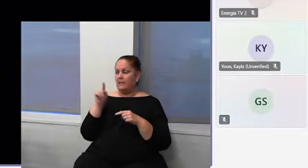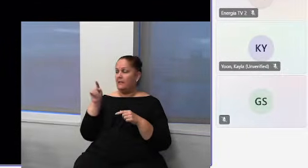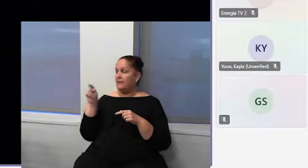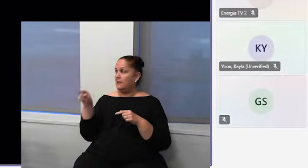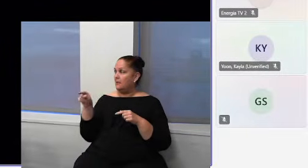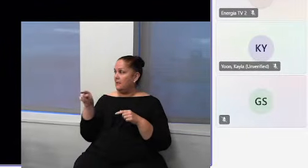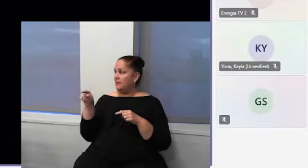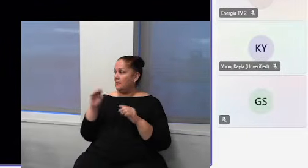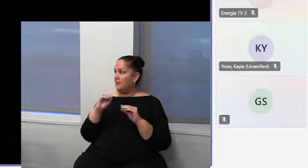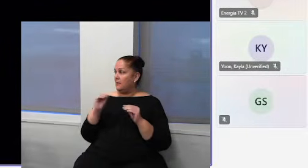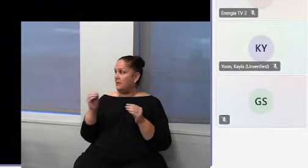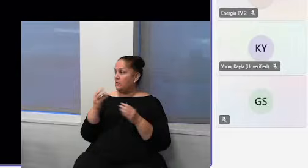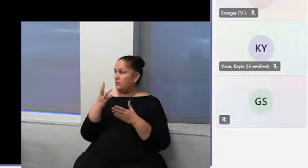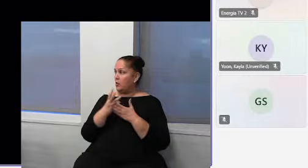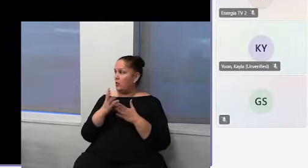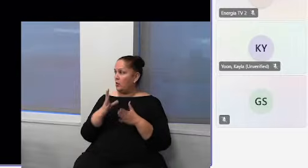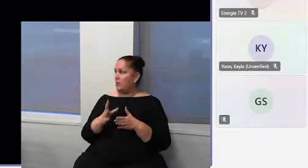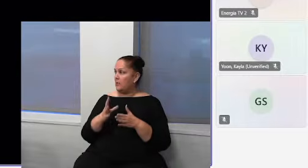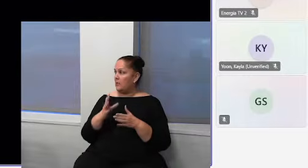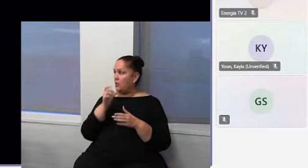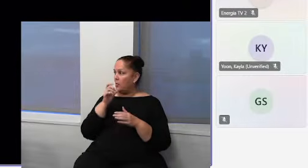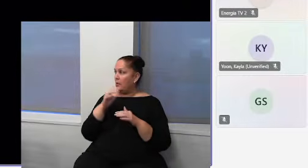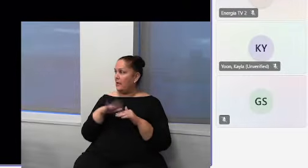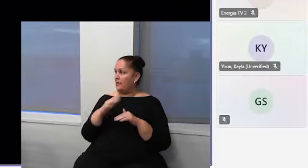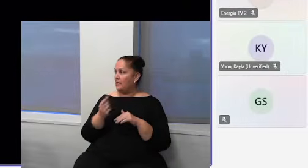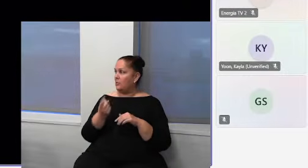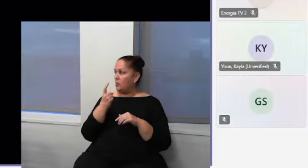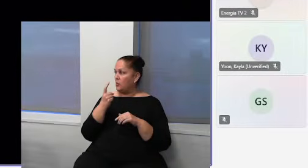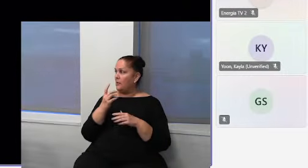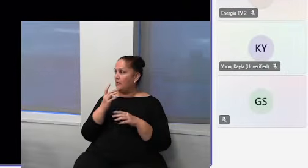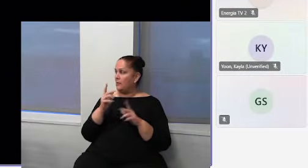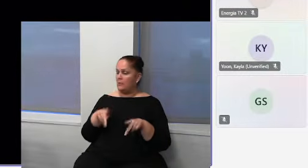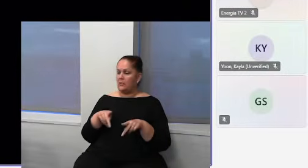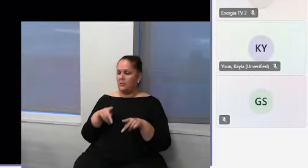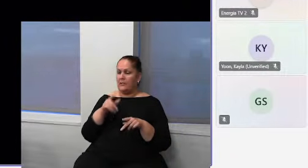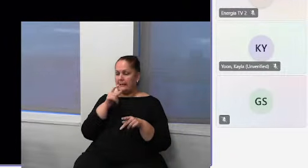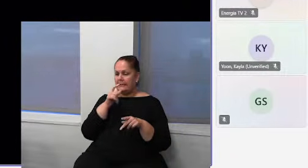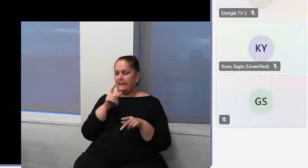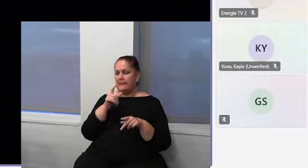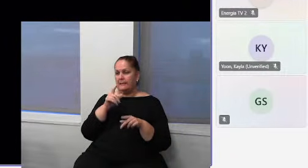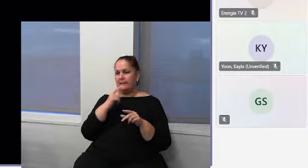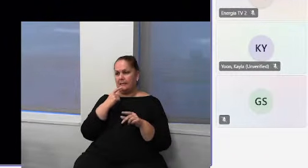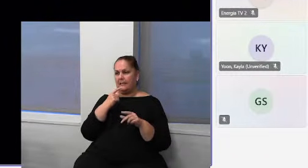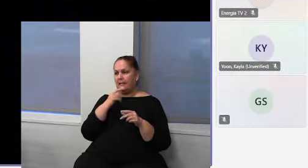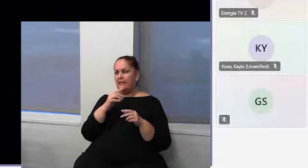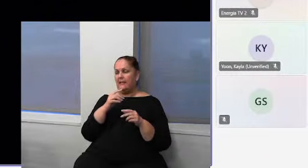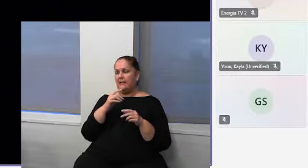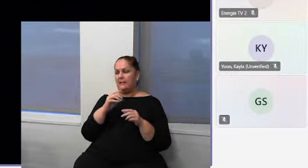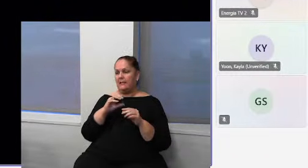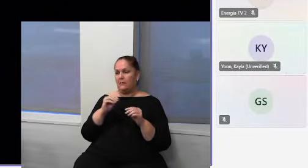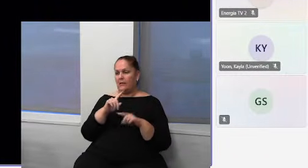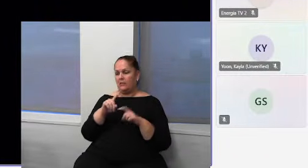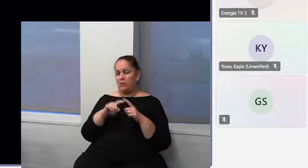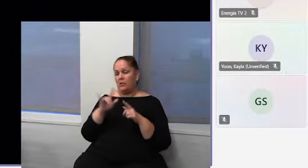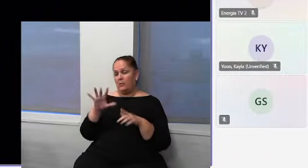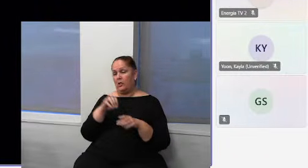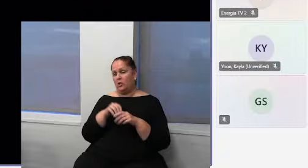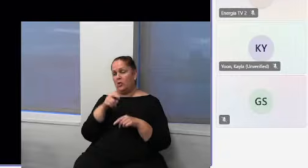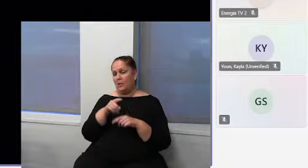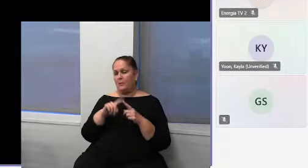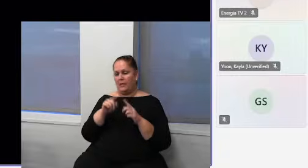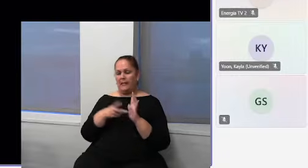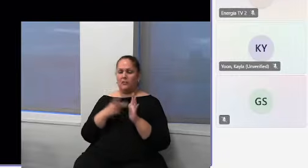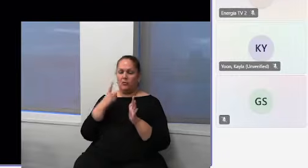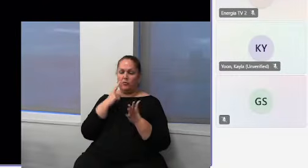and my understanding was that there was no witness who at least one party did not indicate they wanted to cross, which would include